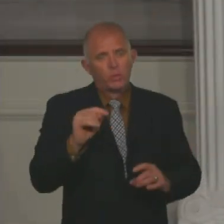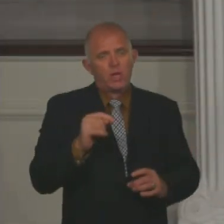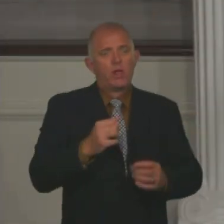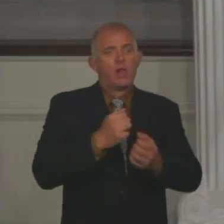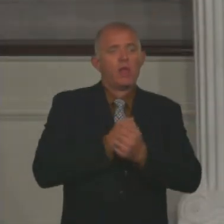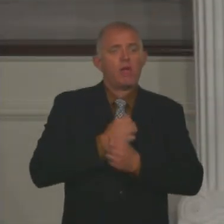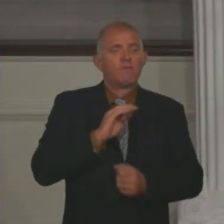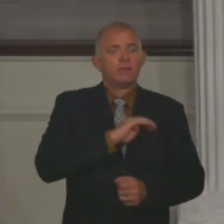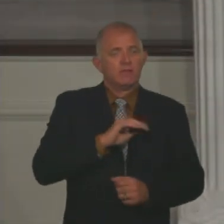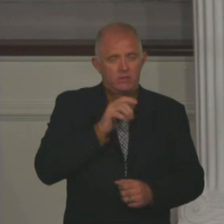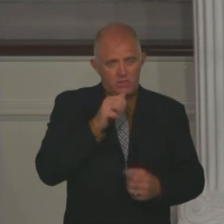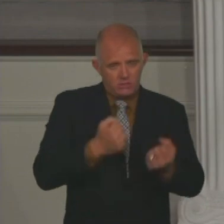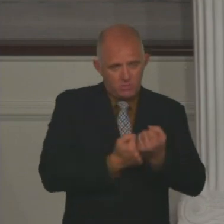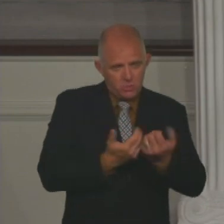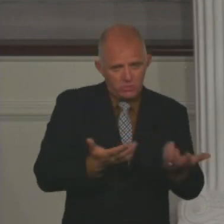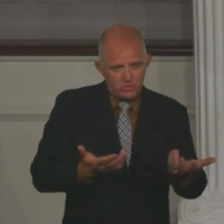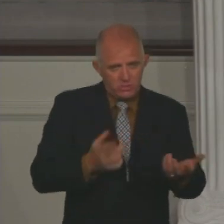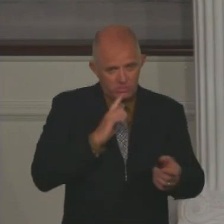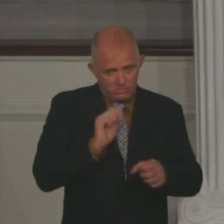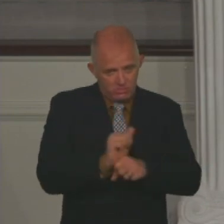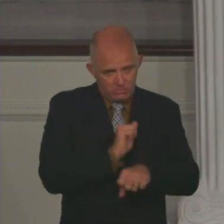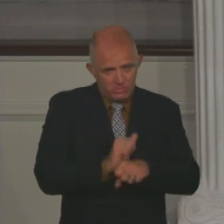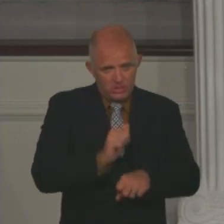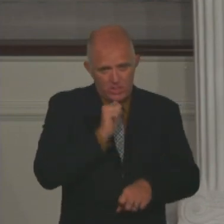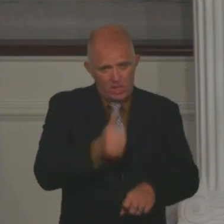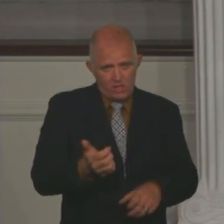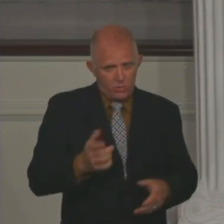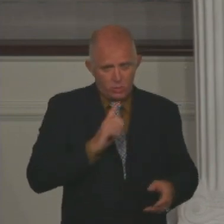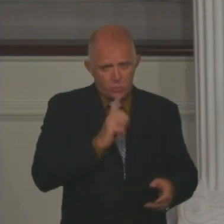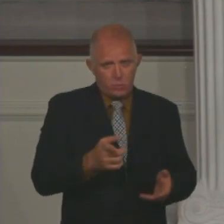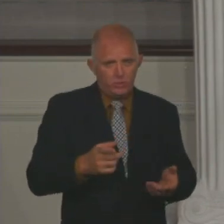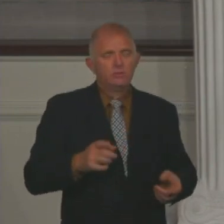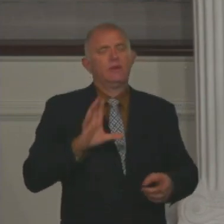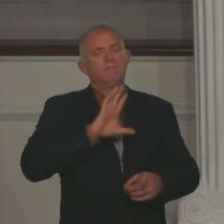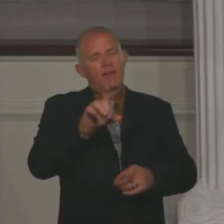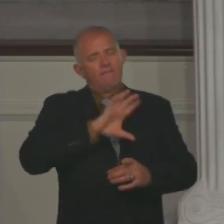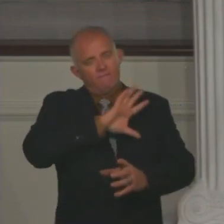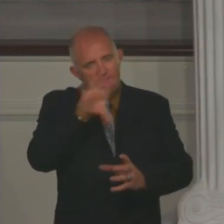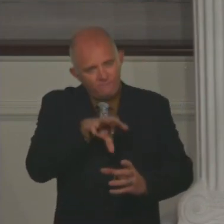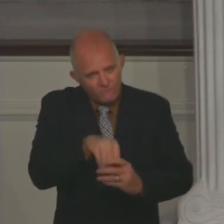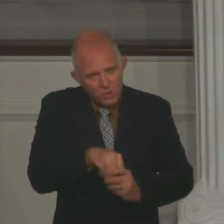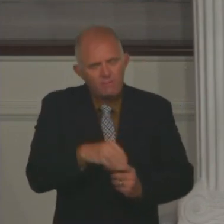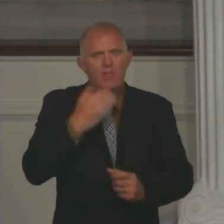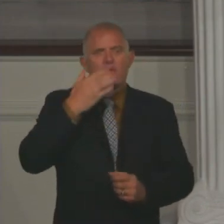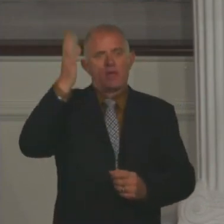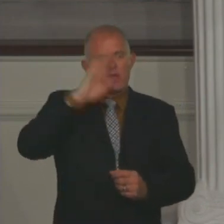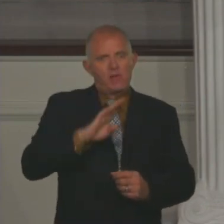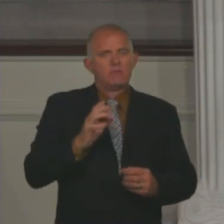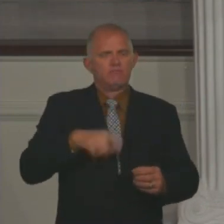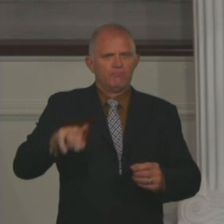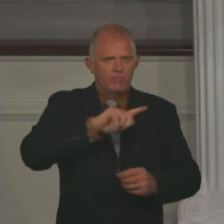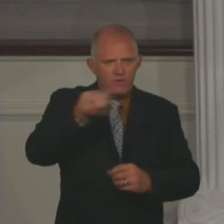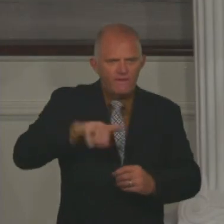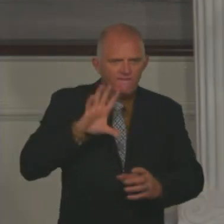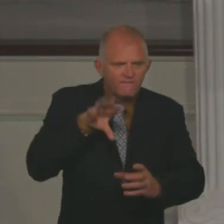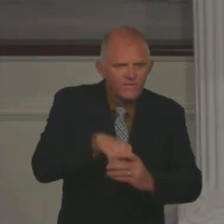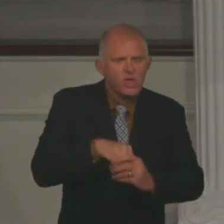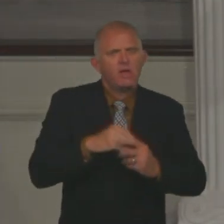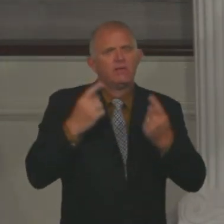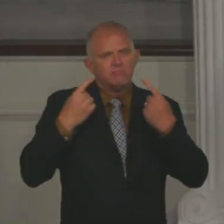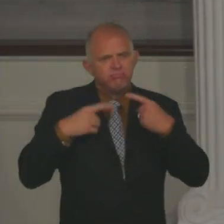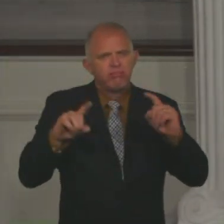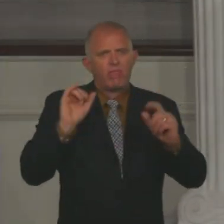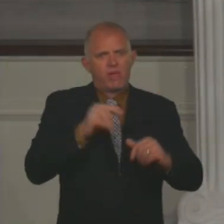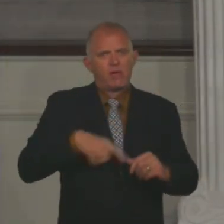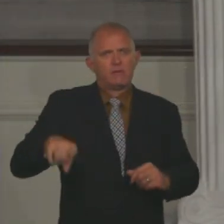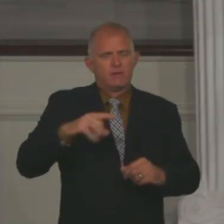don't love missions. You're not praying for missionaries. You're not really in it. And thank God for people who are in it to win it. Those are the people that have affected my life and